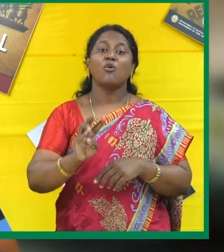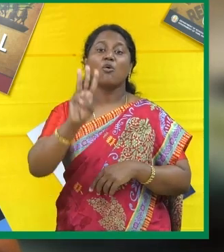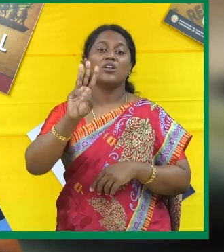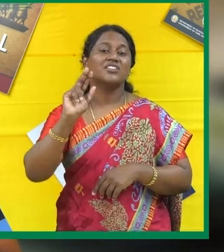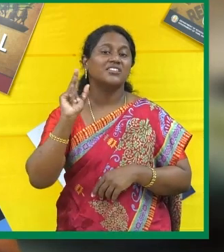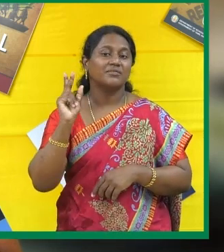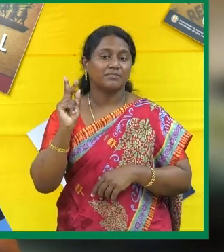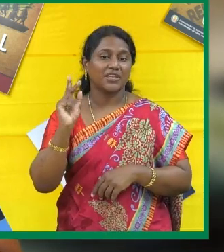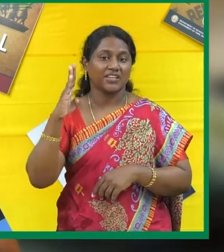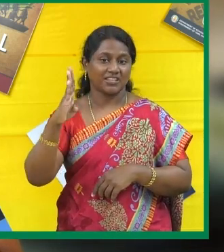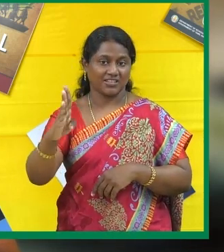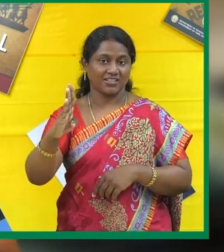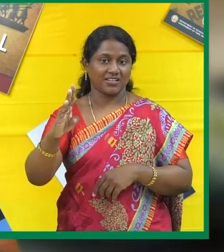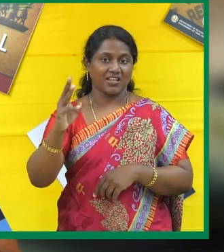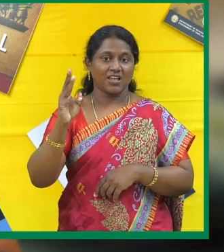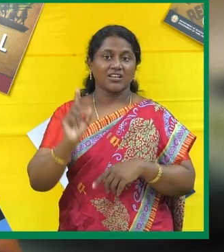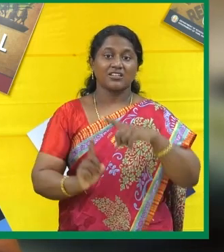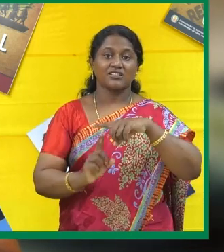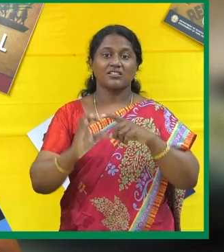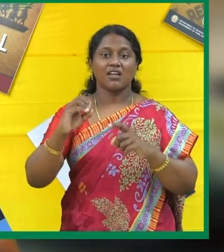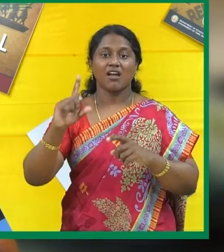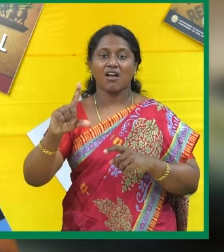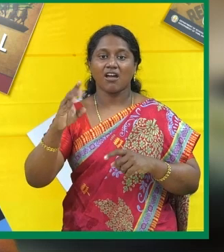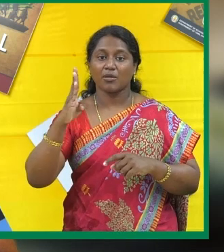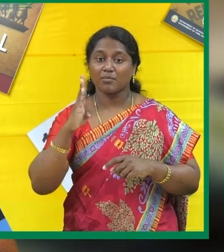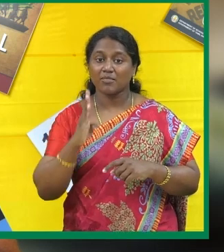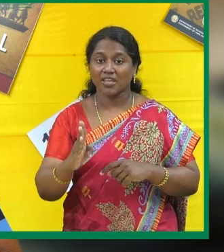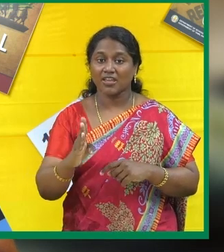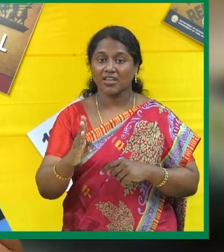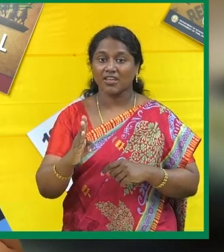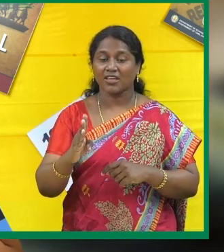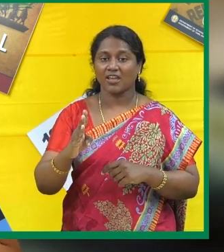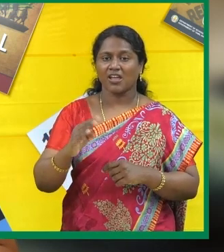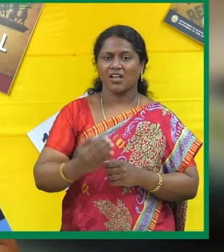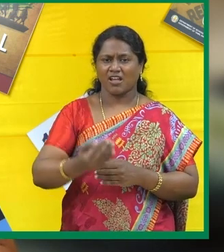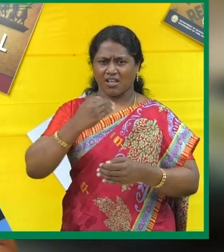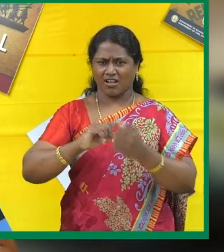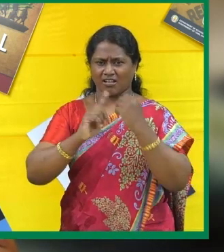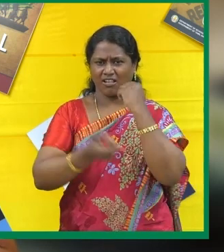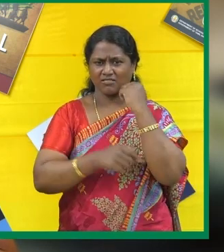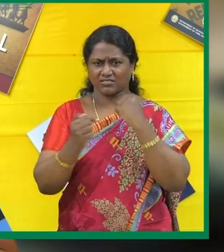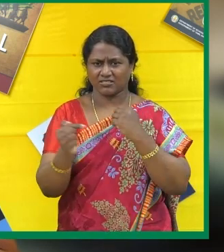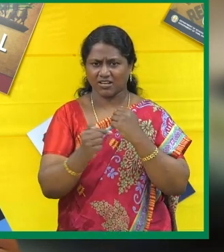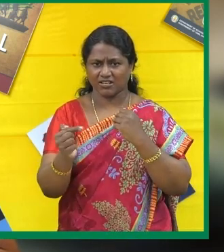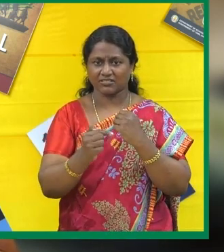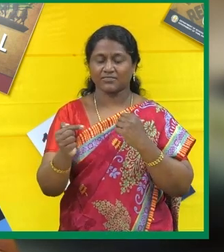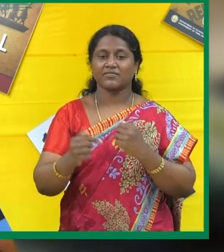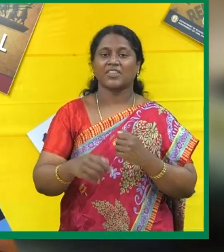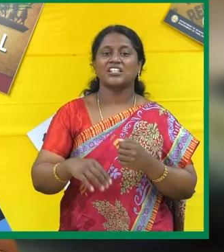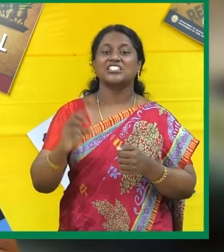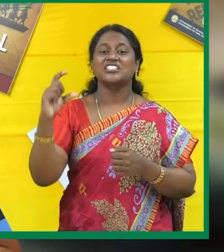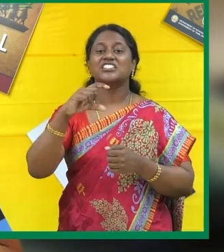whole, B, then tall, again B, then come to the last line. Last word,